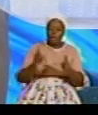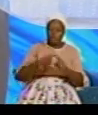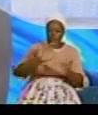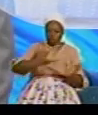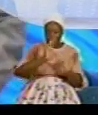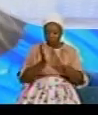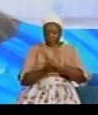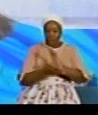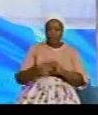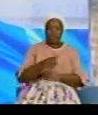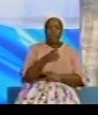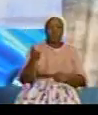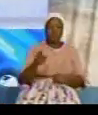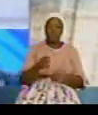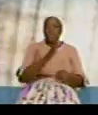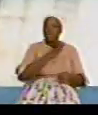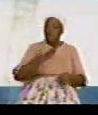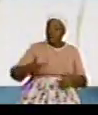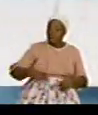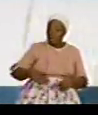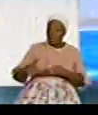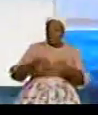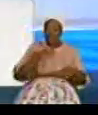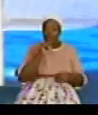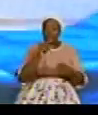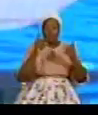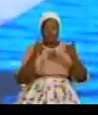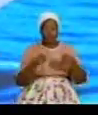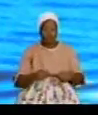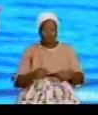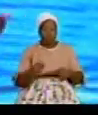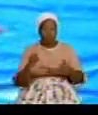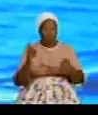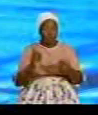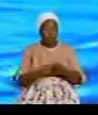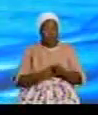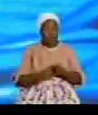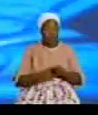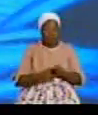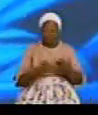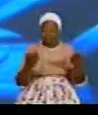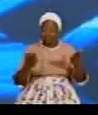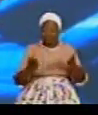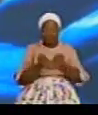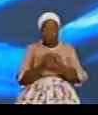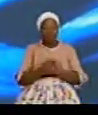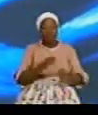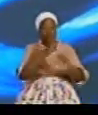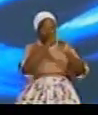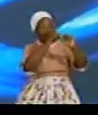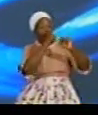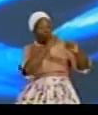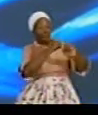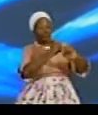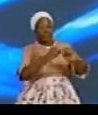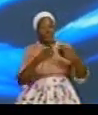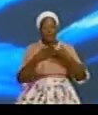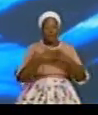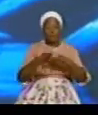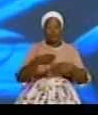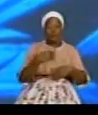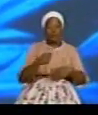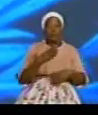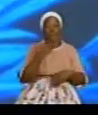them. Christ did not come to campaign before the Jewish